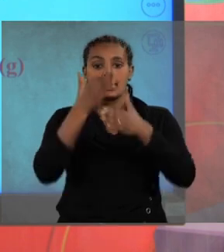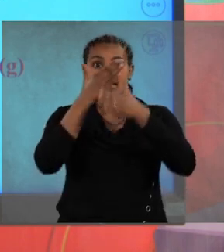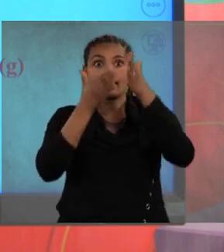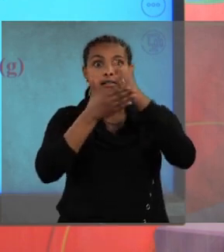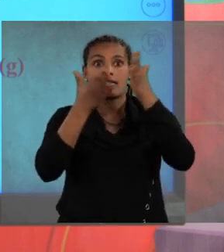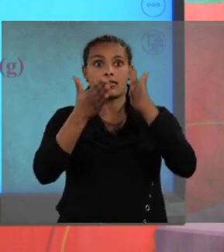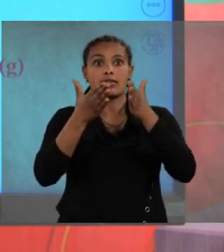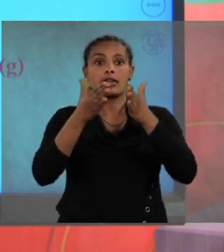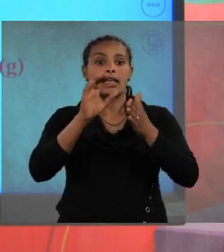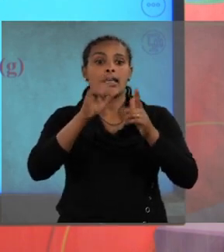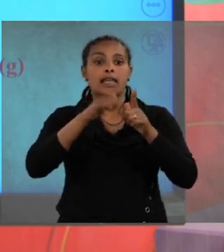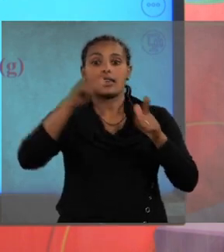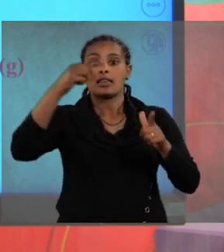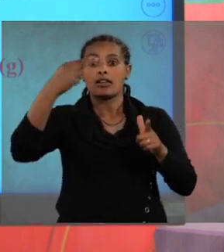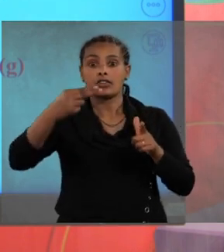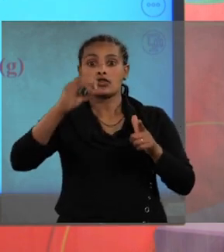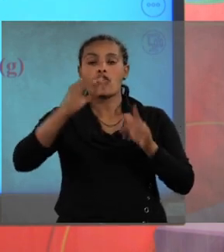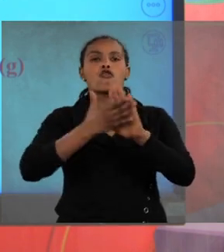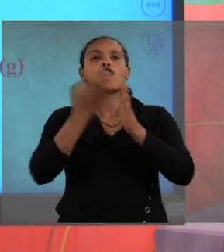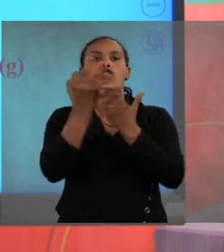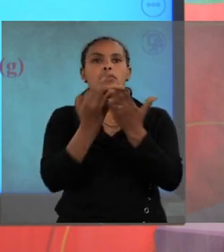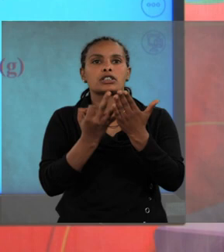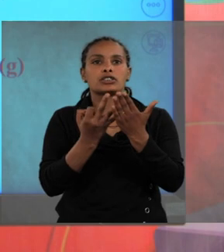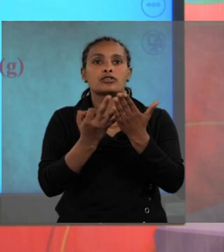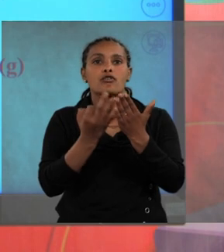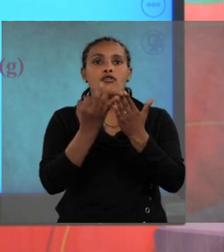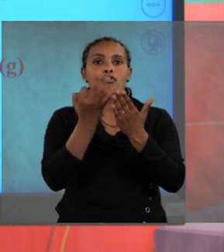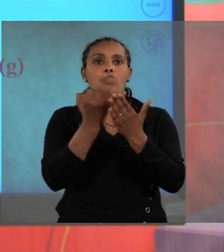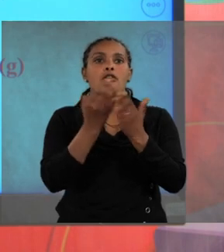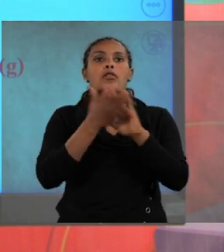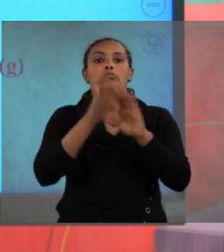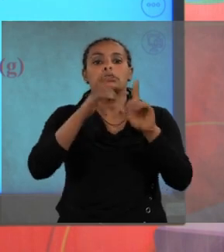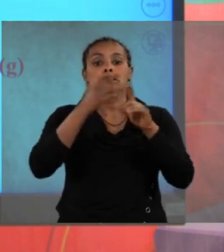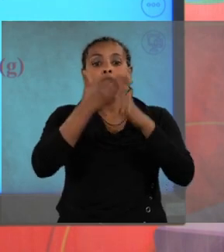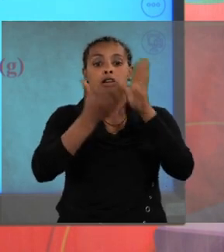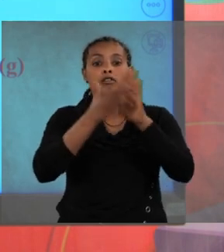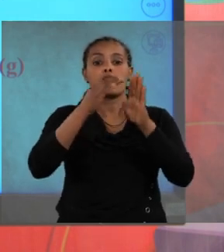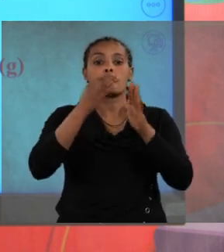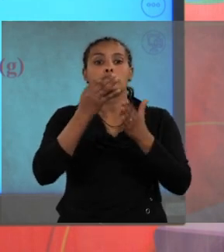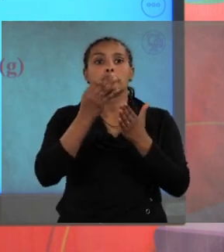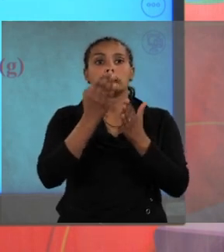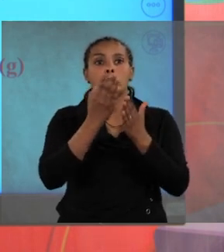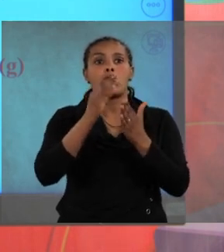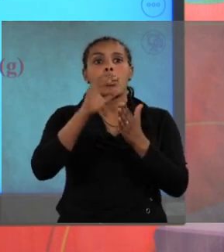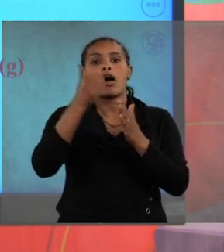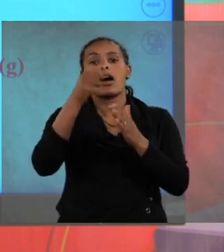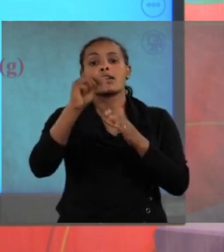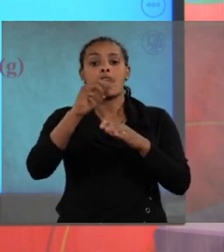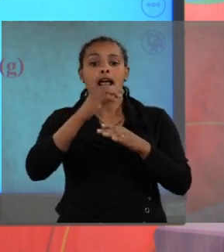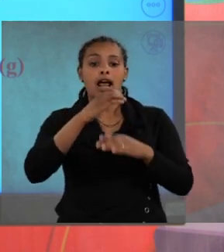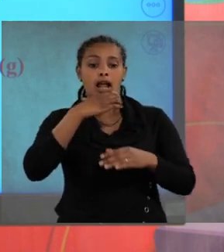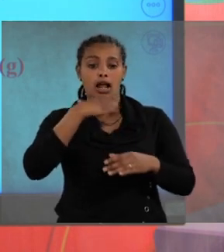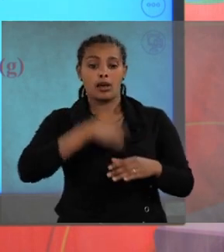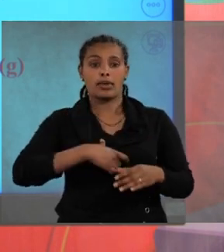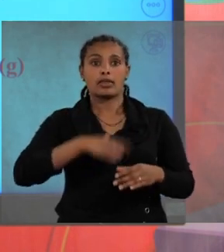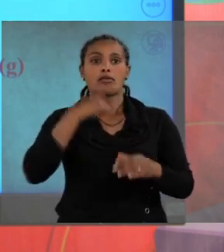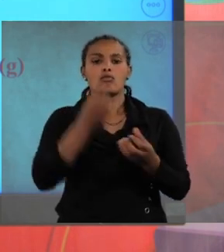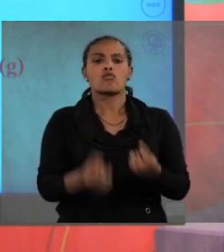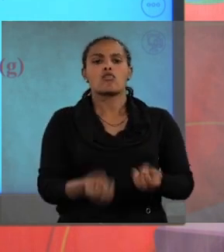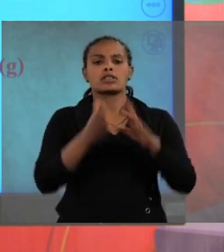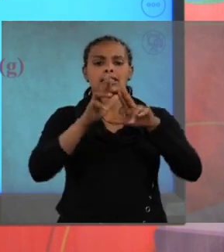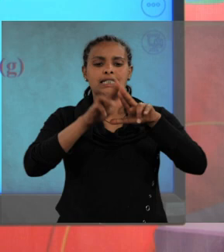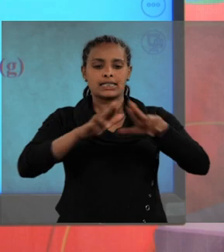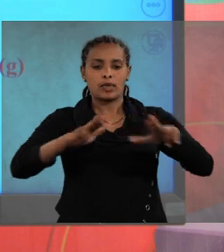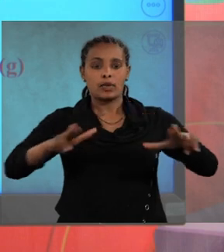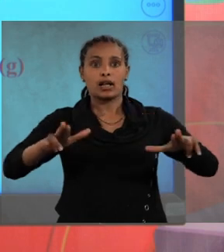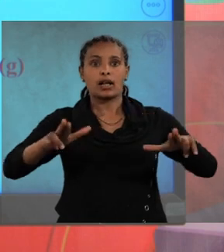Standard enthalpies of formation. Standard enthalpies of formation of an element in its most stable